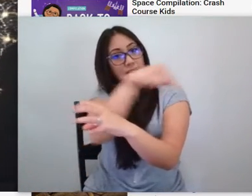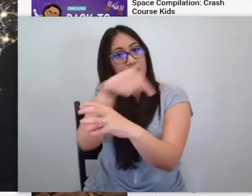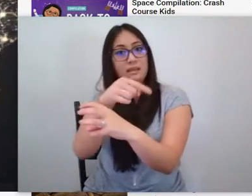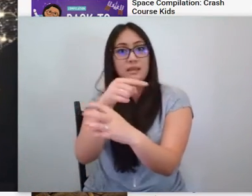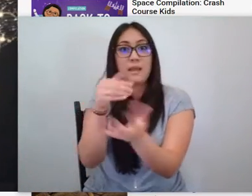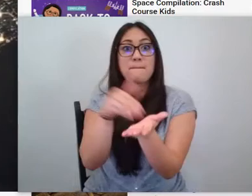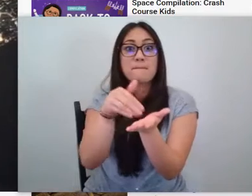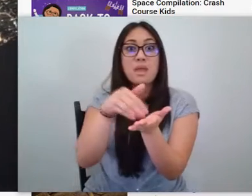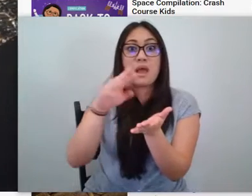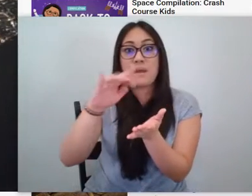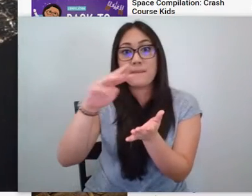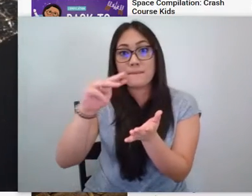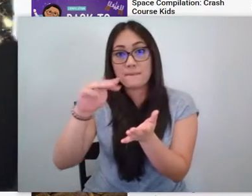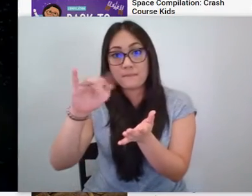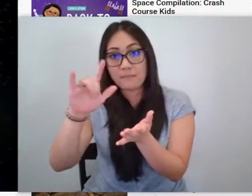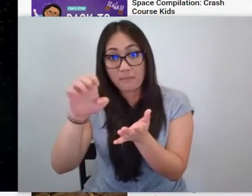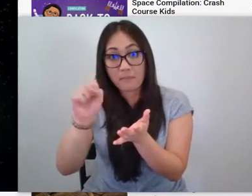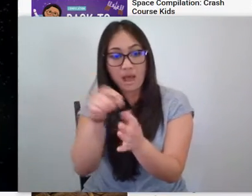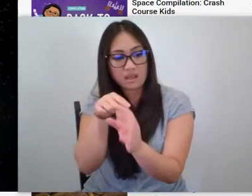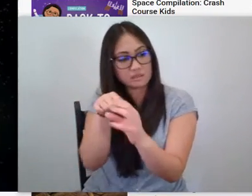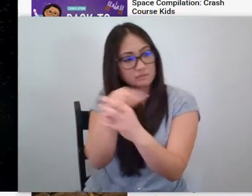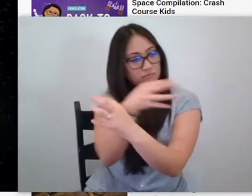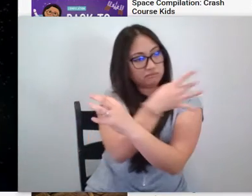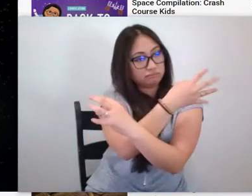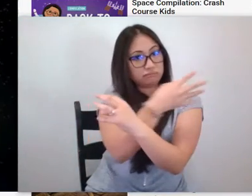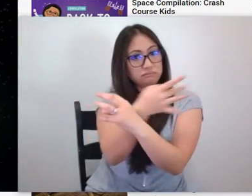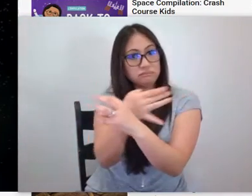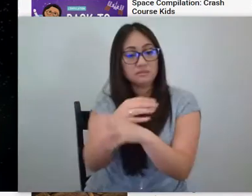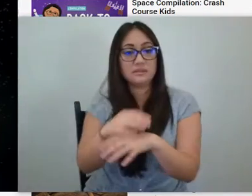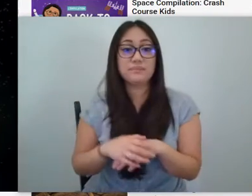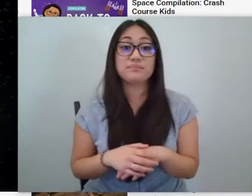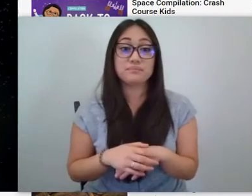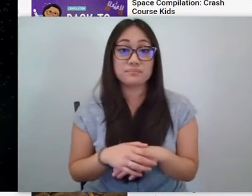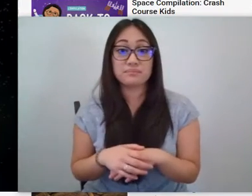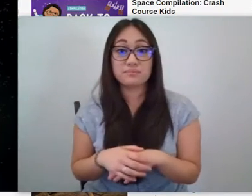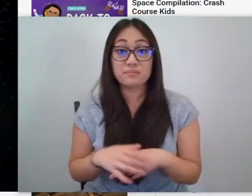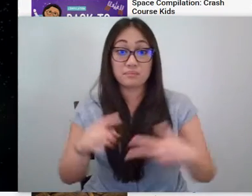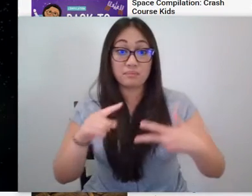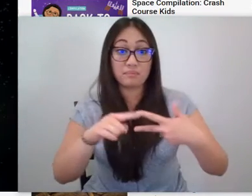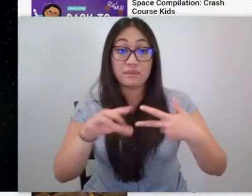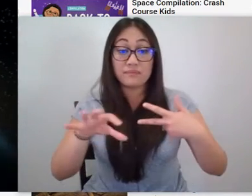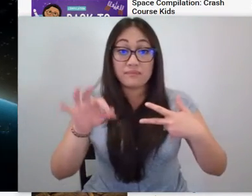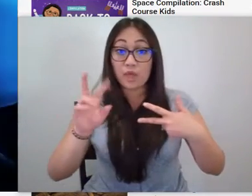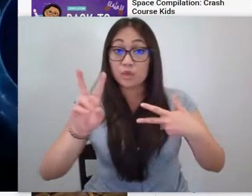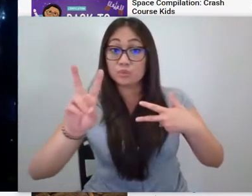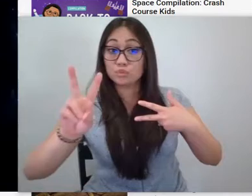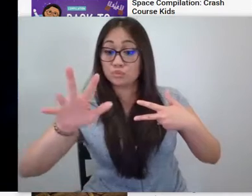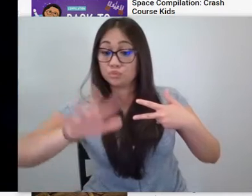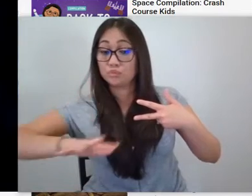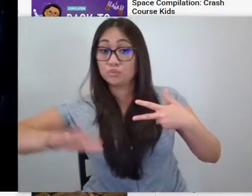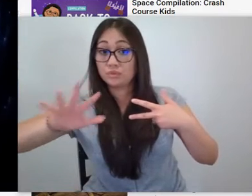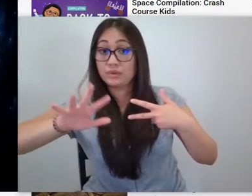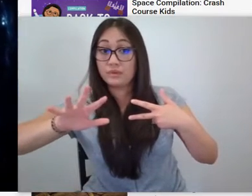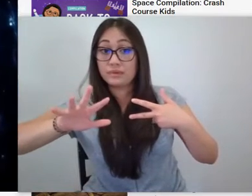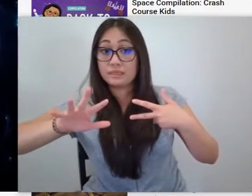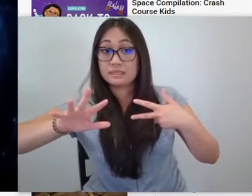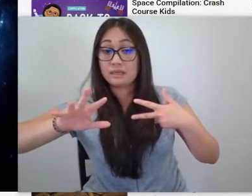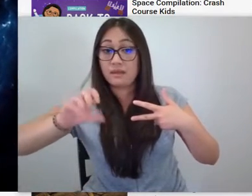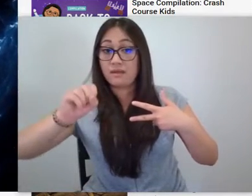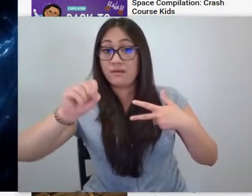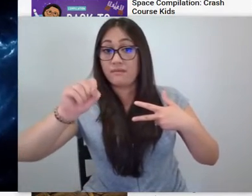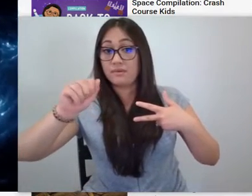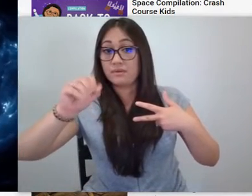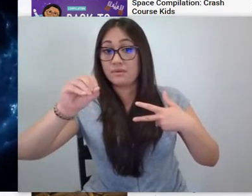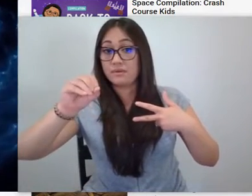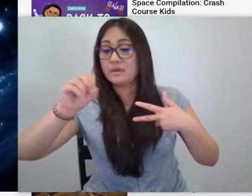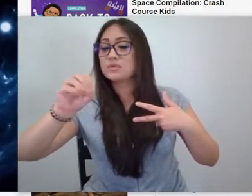the Earth near the Sun. Comets come from either of 2 regions in the solar system. The Kuiper Belt, which is just